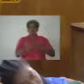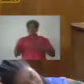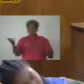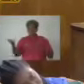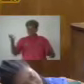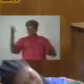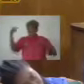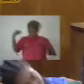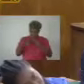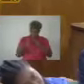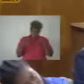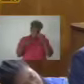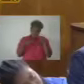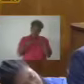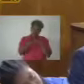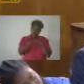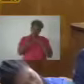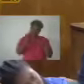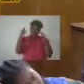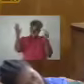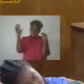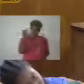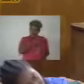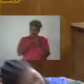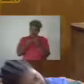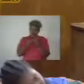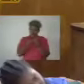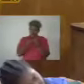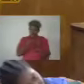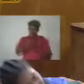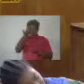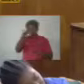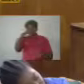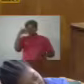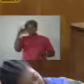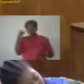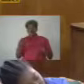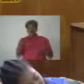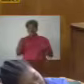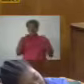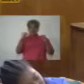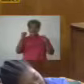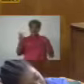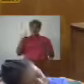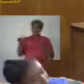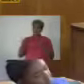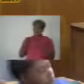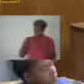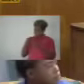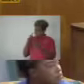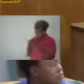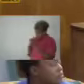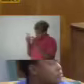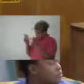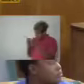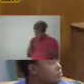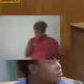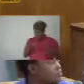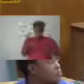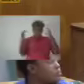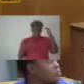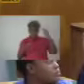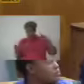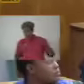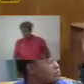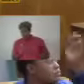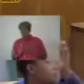and limited access to comprehensive support and enrichment activities. When we recognize this disparity